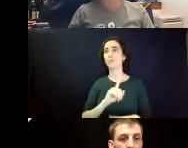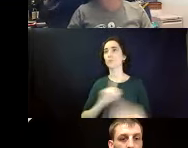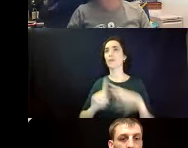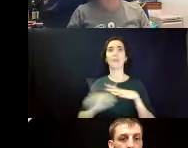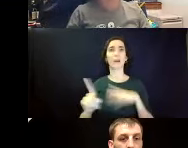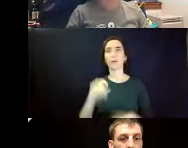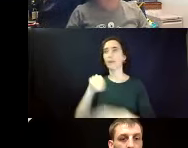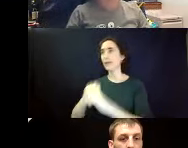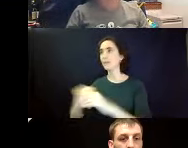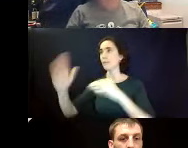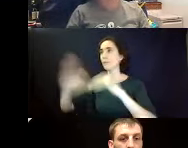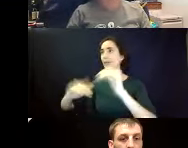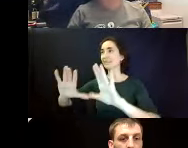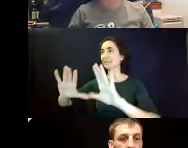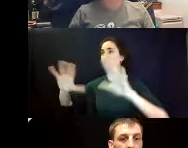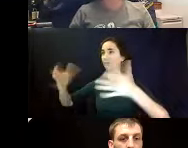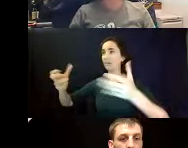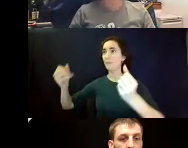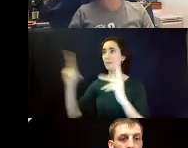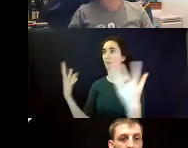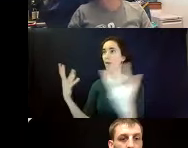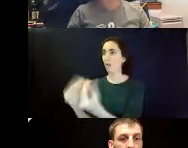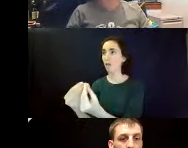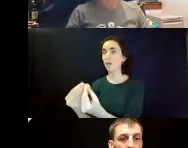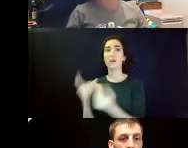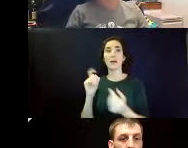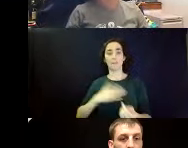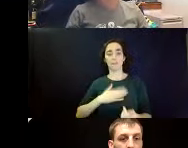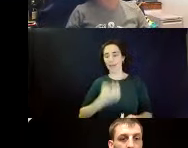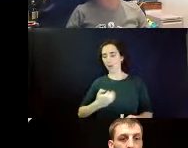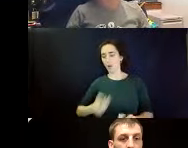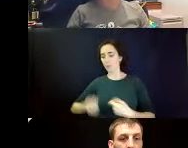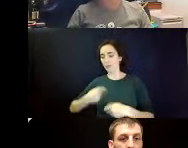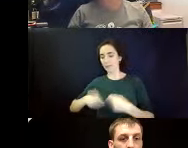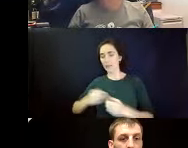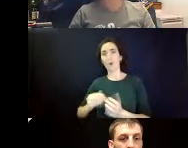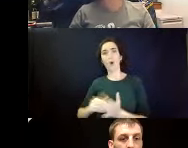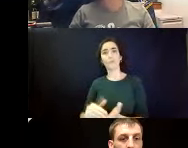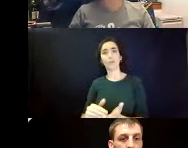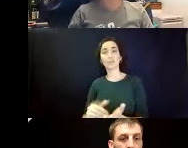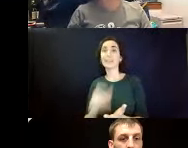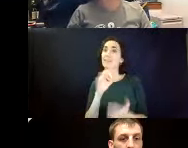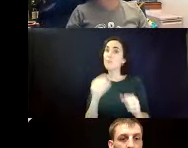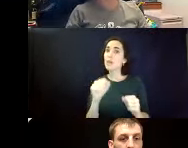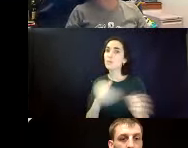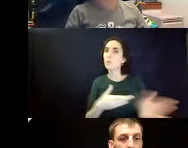your equipment more often with, and gloves if at all possible.